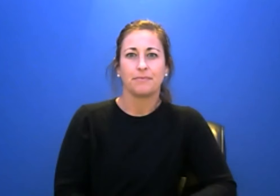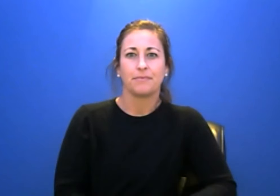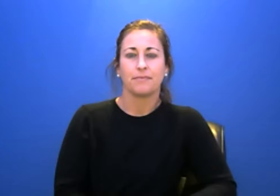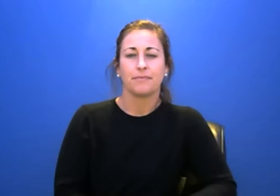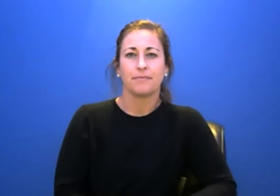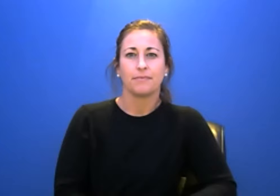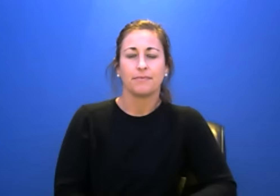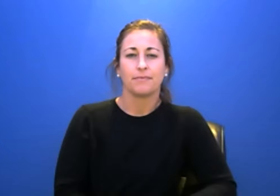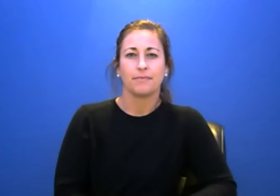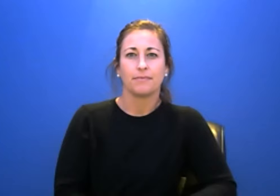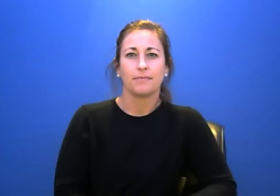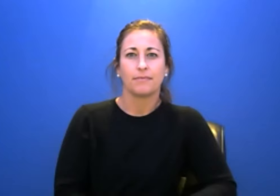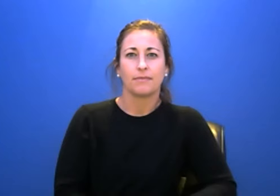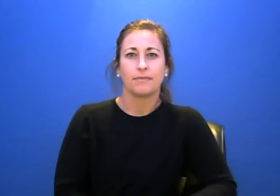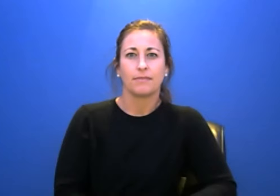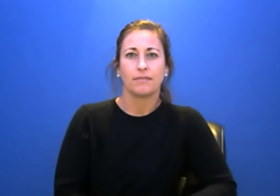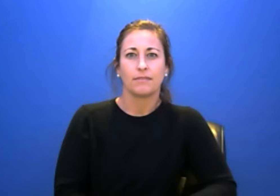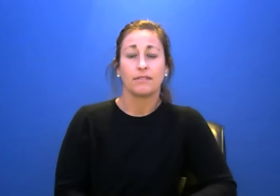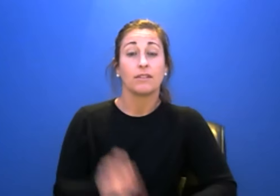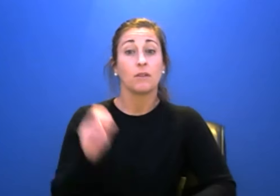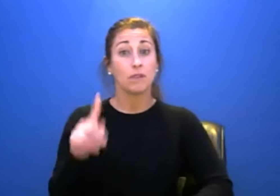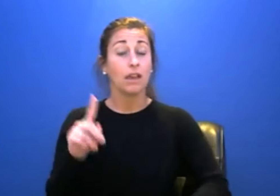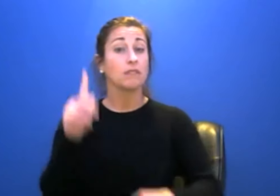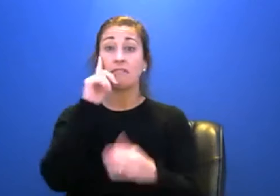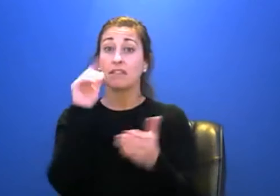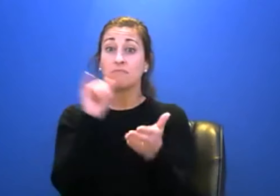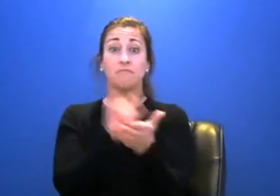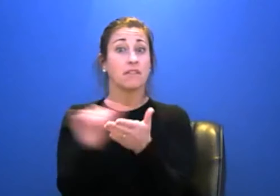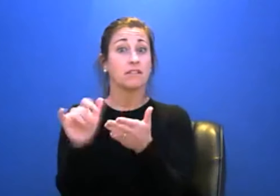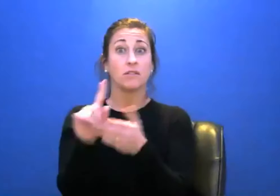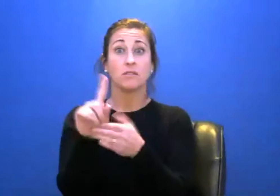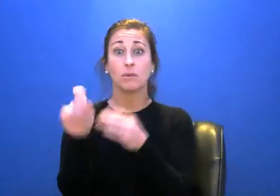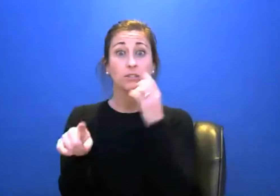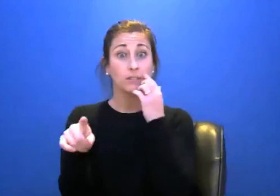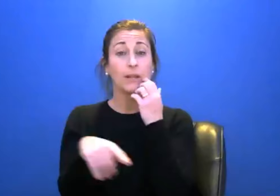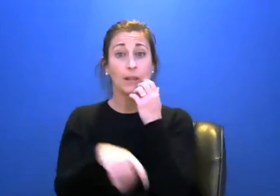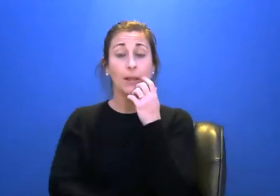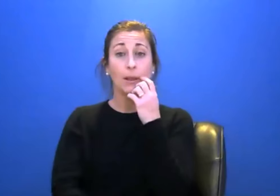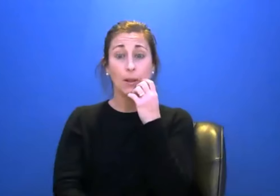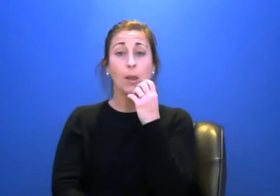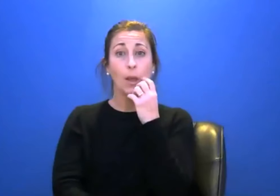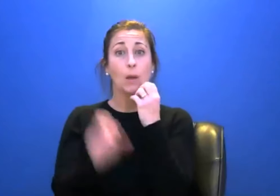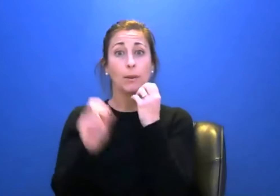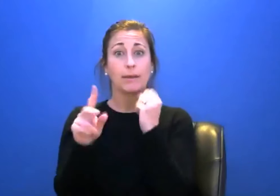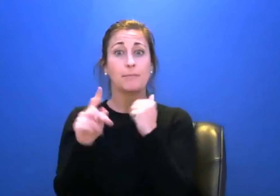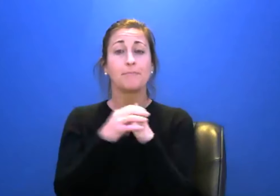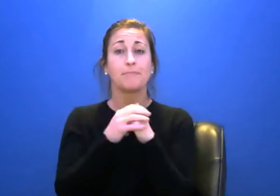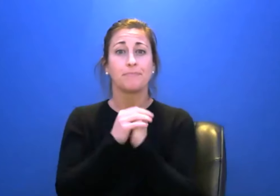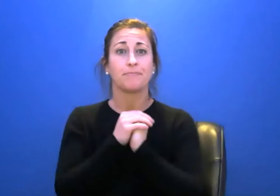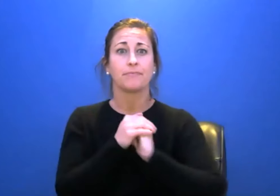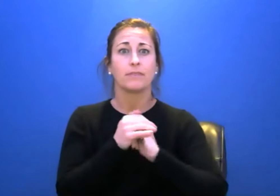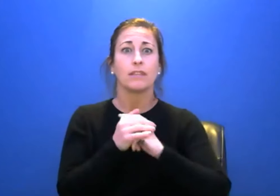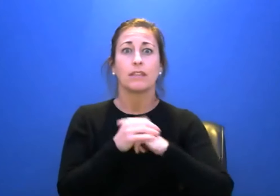Okay. I think, that's exhausted all questions in the chat. So that's good. Okay. Just a